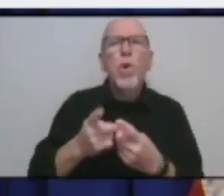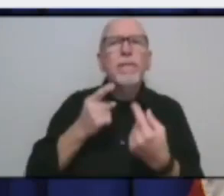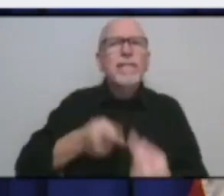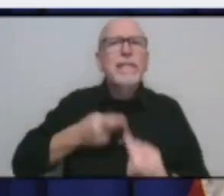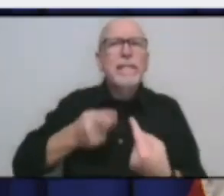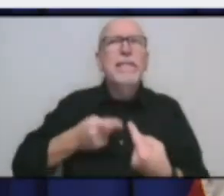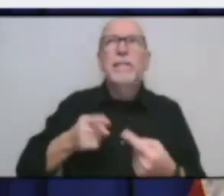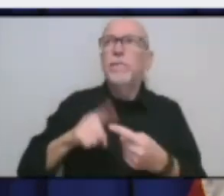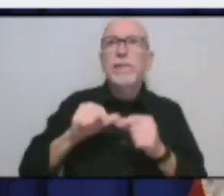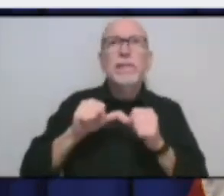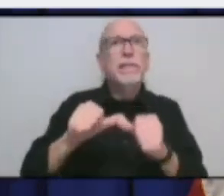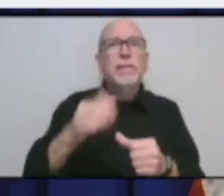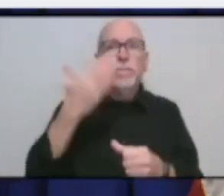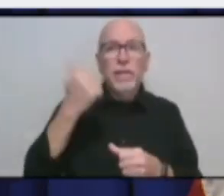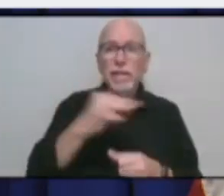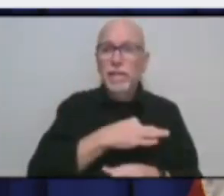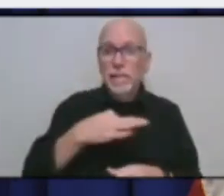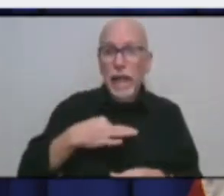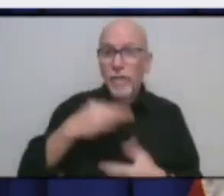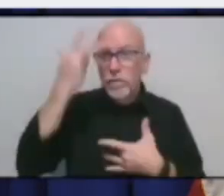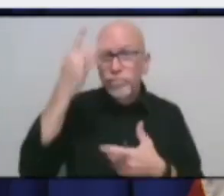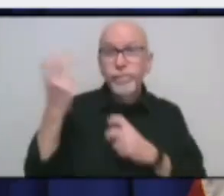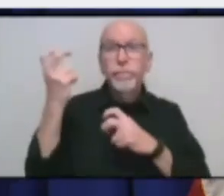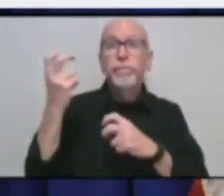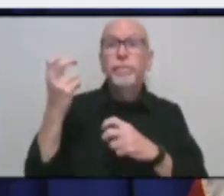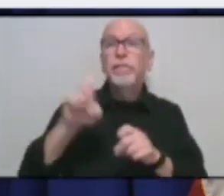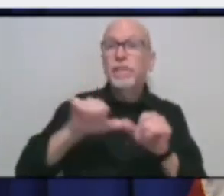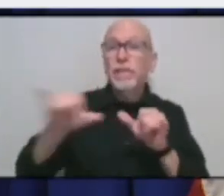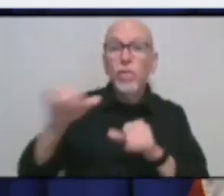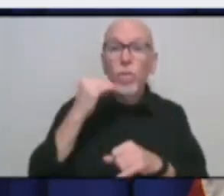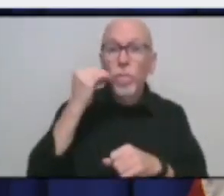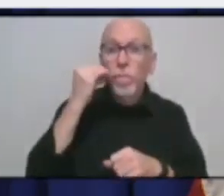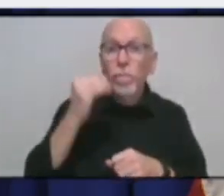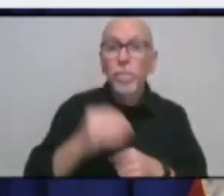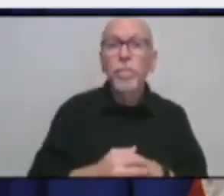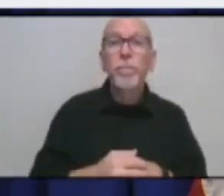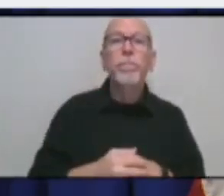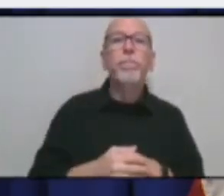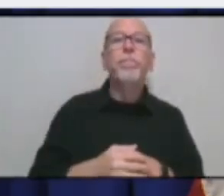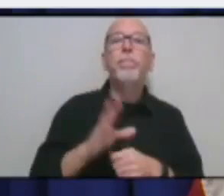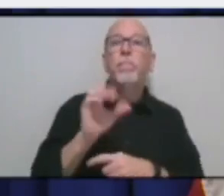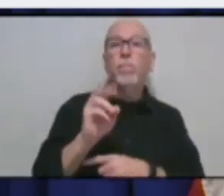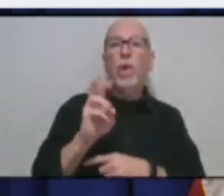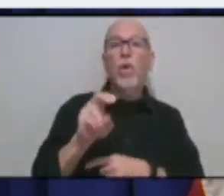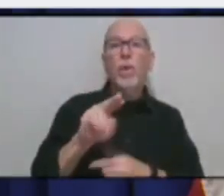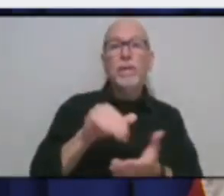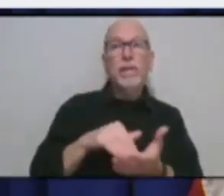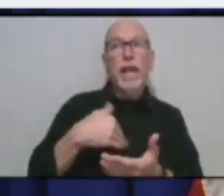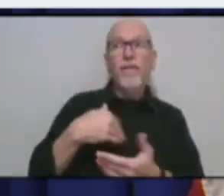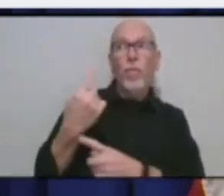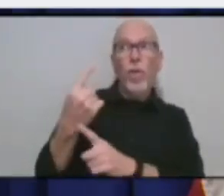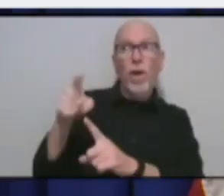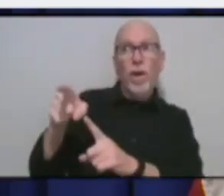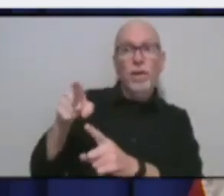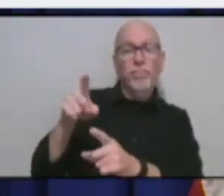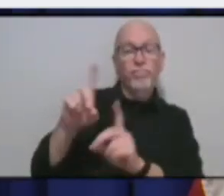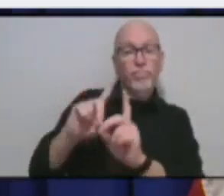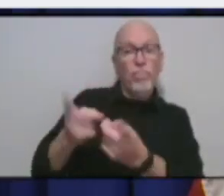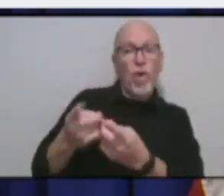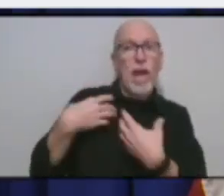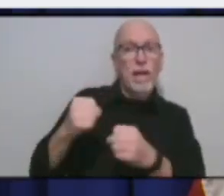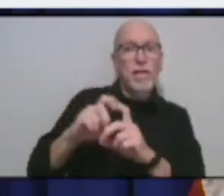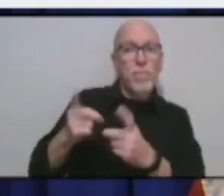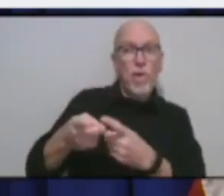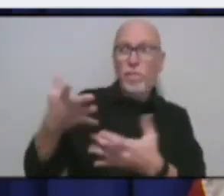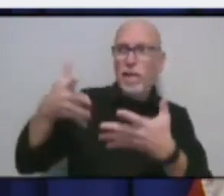open because their staff are sick or in quarantine. The Bowen Center was able to connect one department that was at risk of being down to